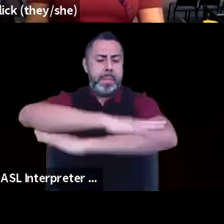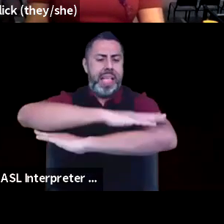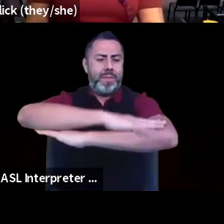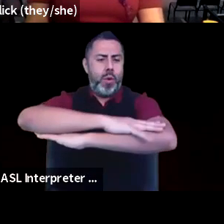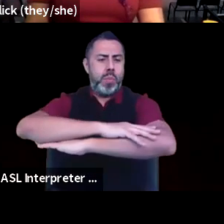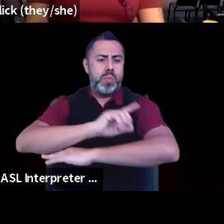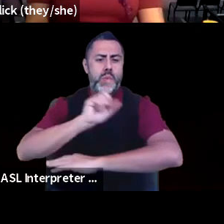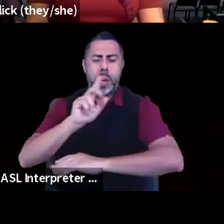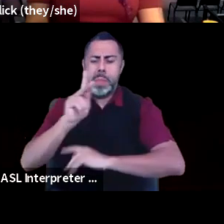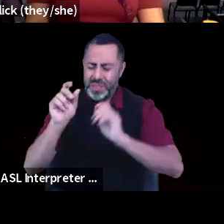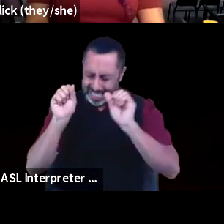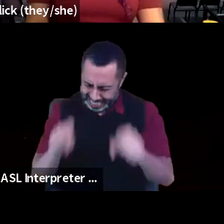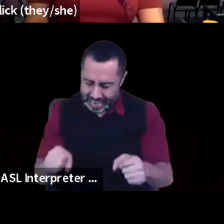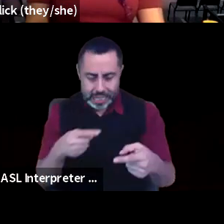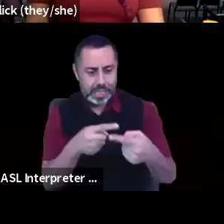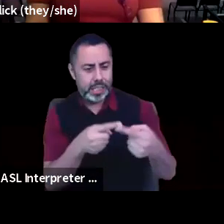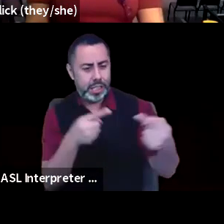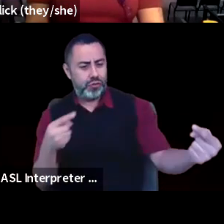real disservice when